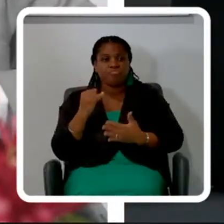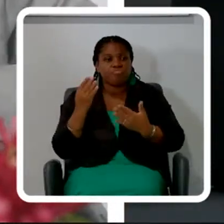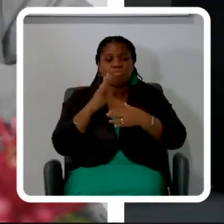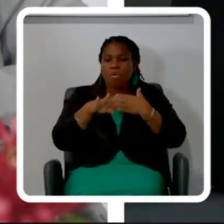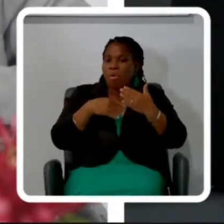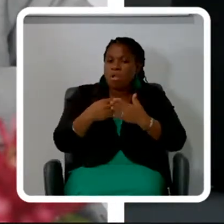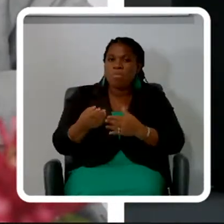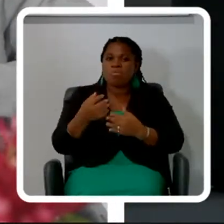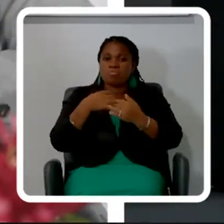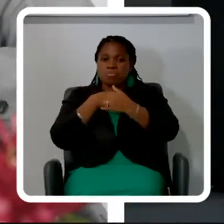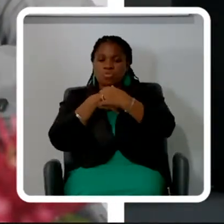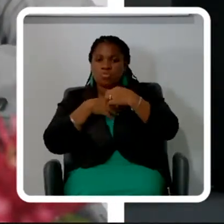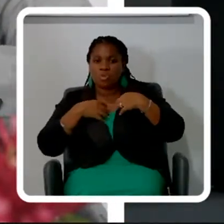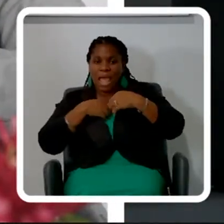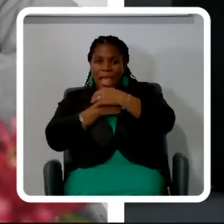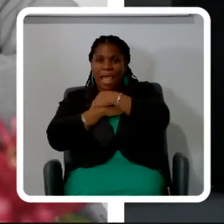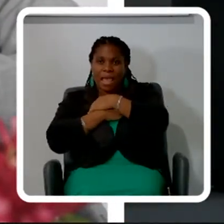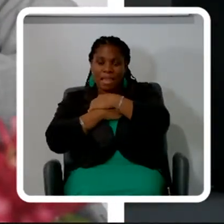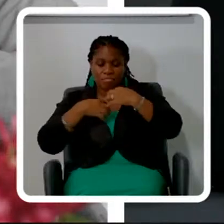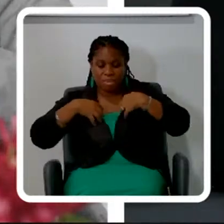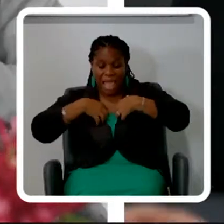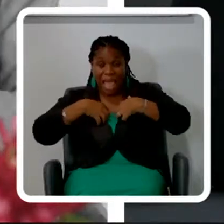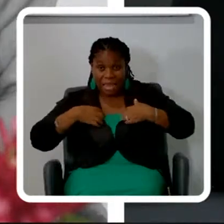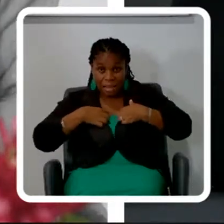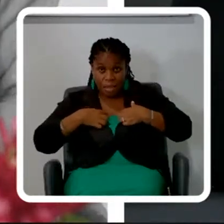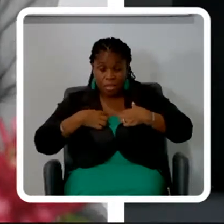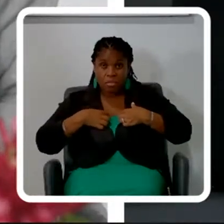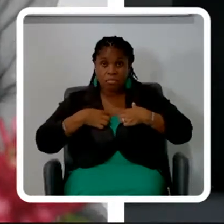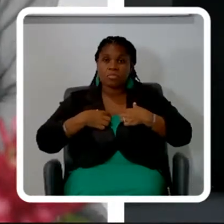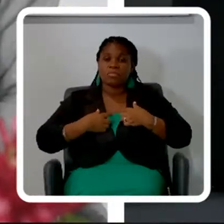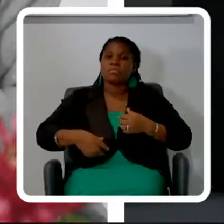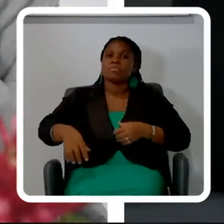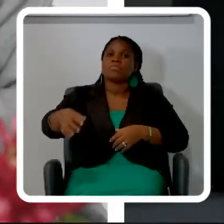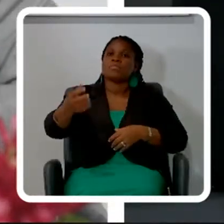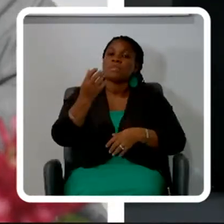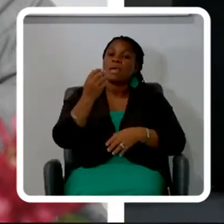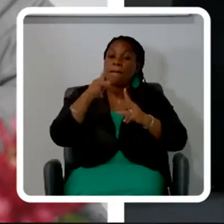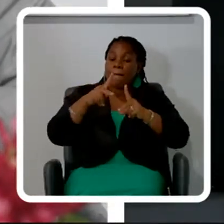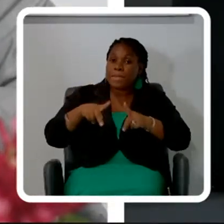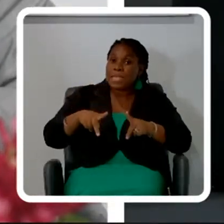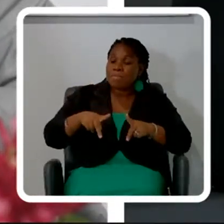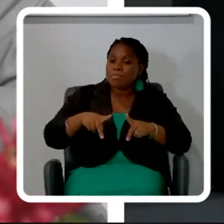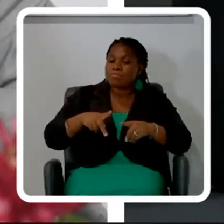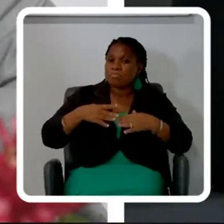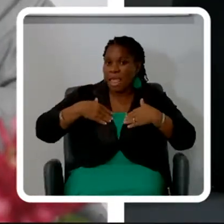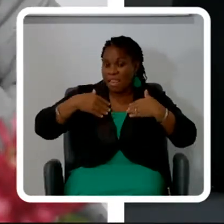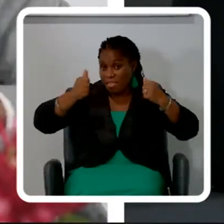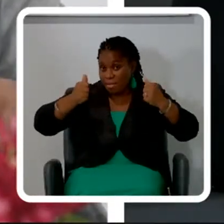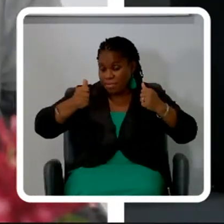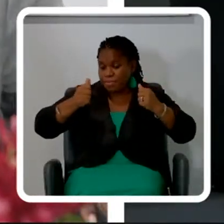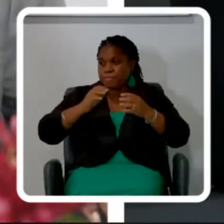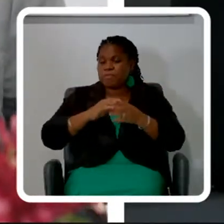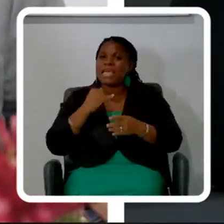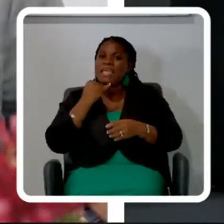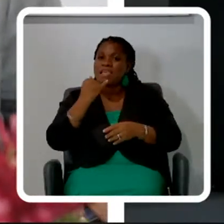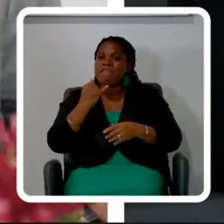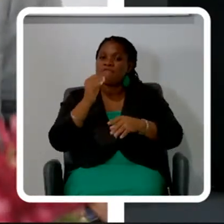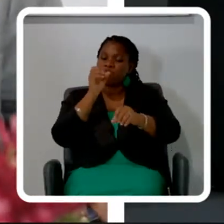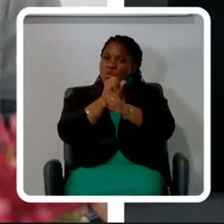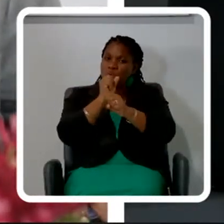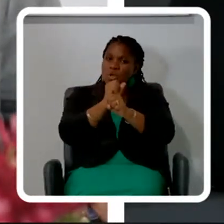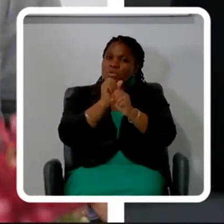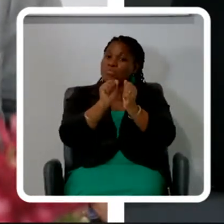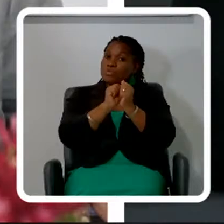asking, if you have a unified approach, this matter can be dealt with. For example,